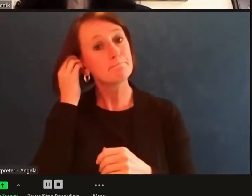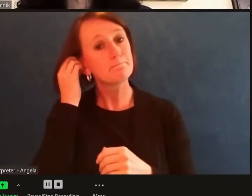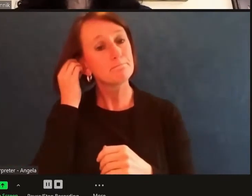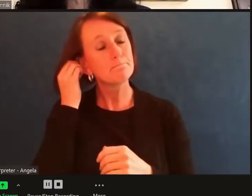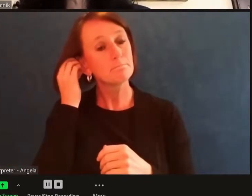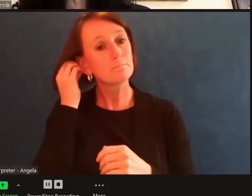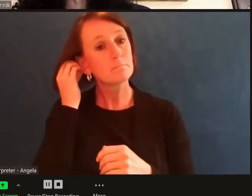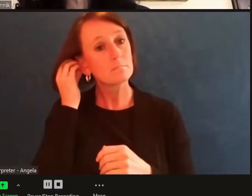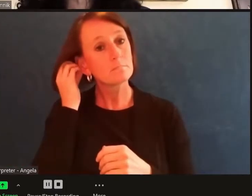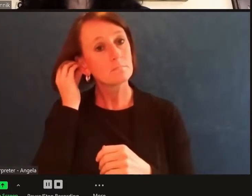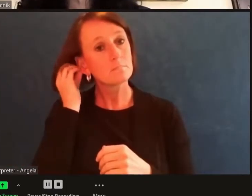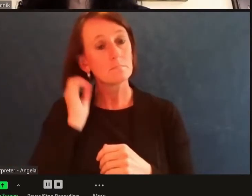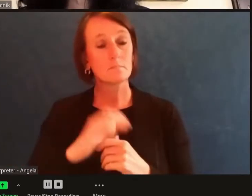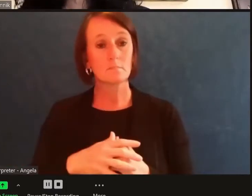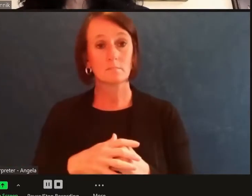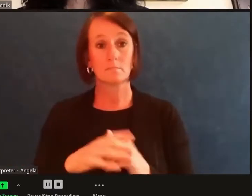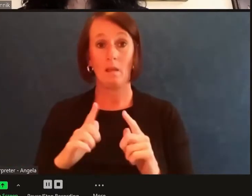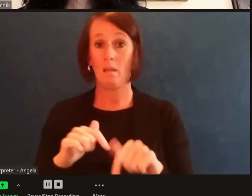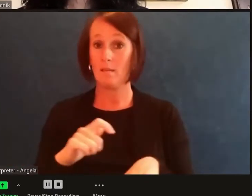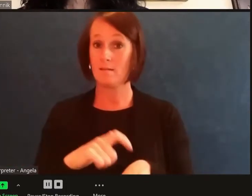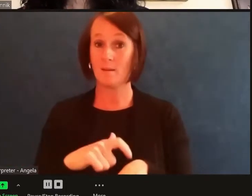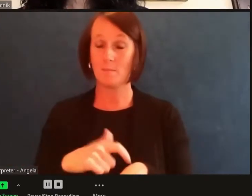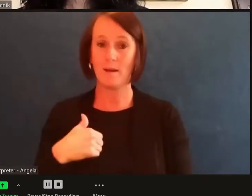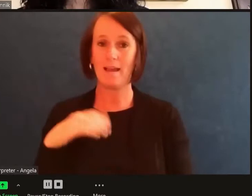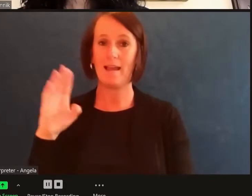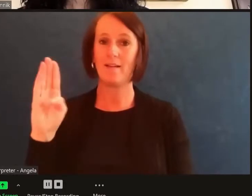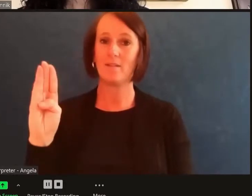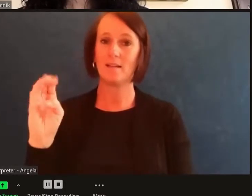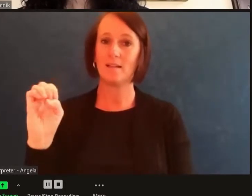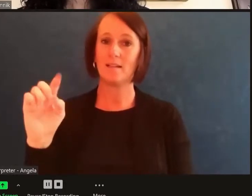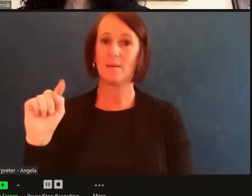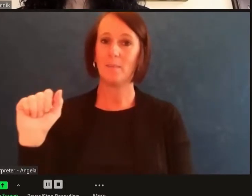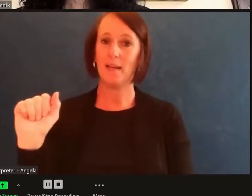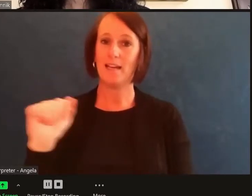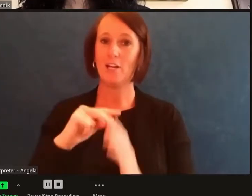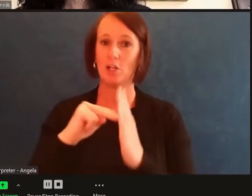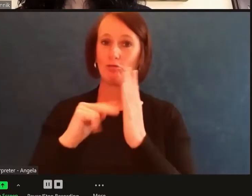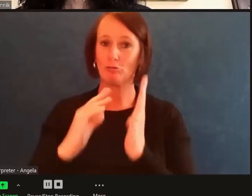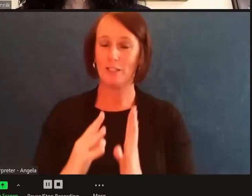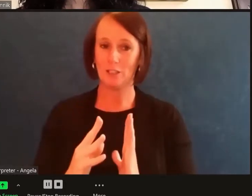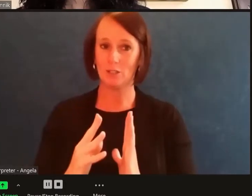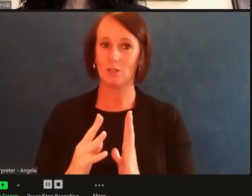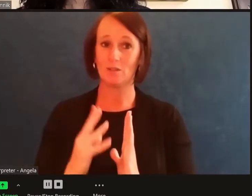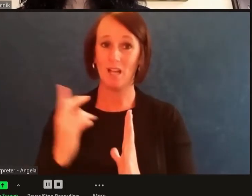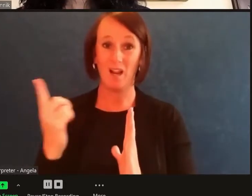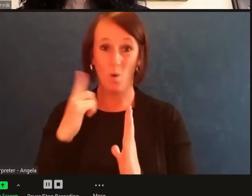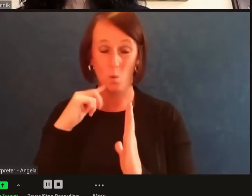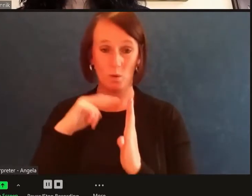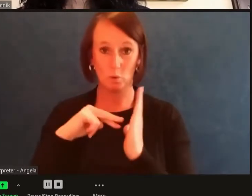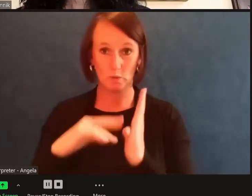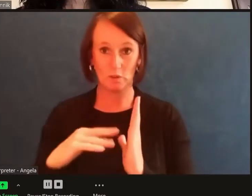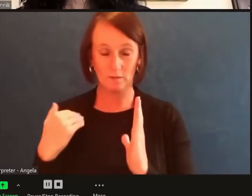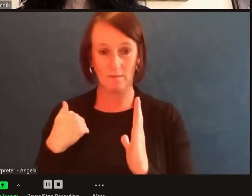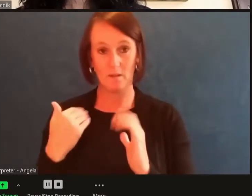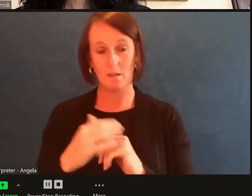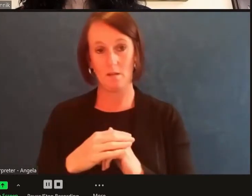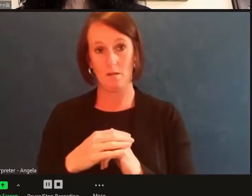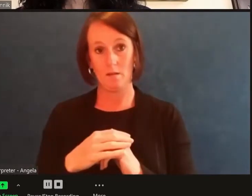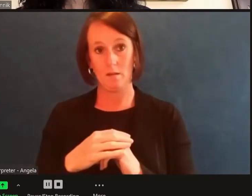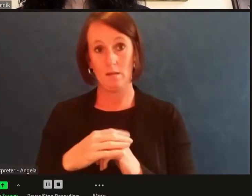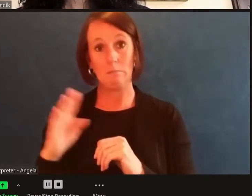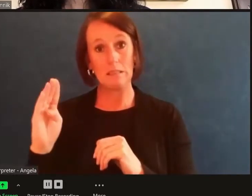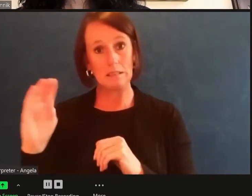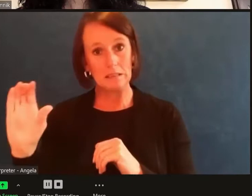And at the same time, I had beta readers, because I love beta readers. When I was a teacher, I was always reading to my class. So I had beta readers in British